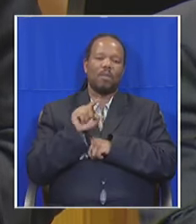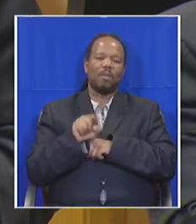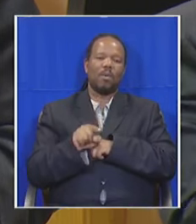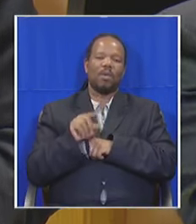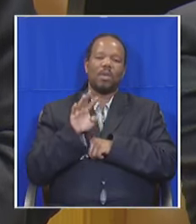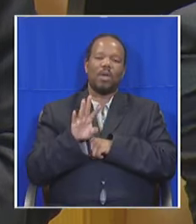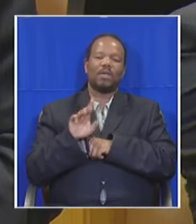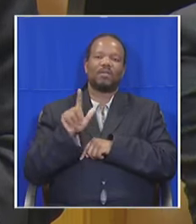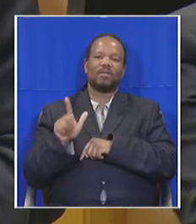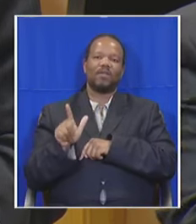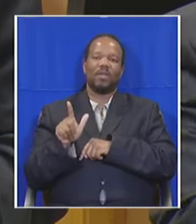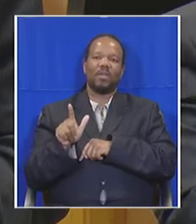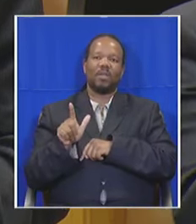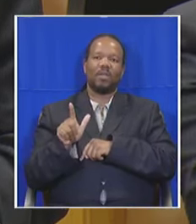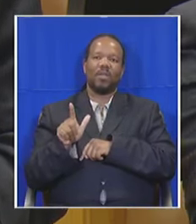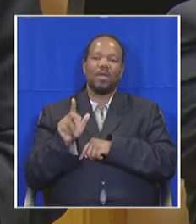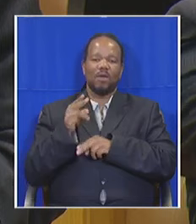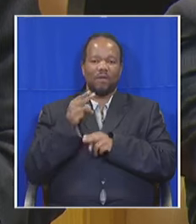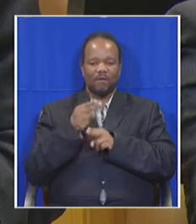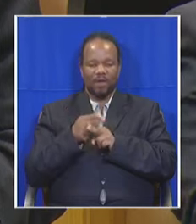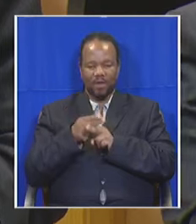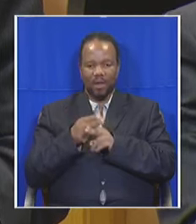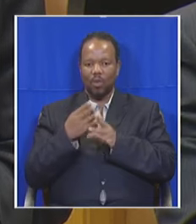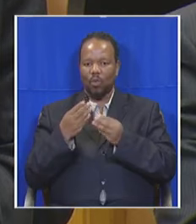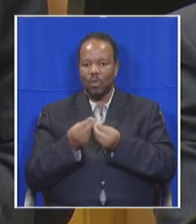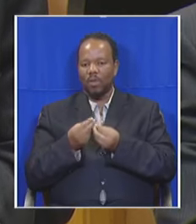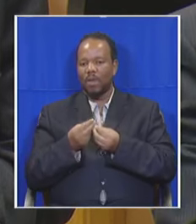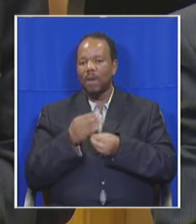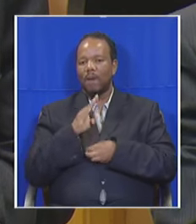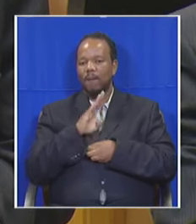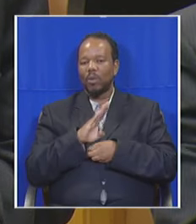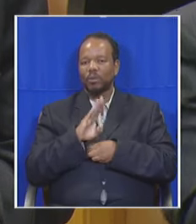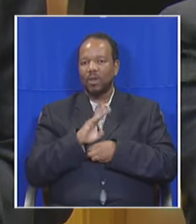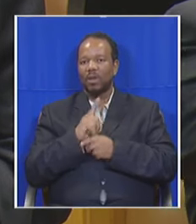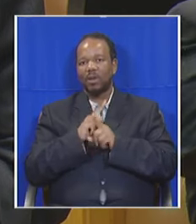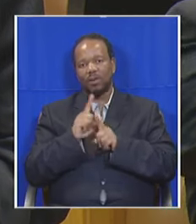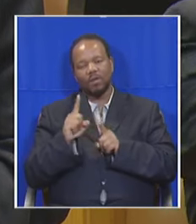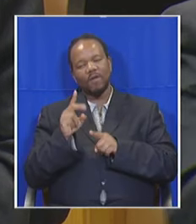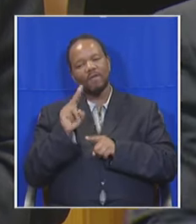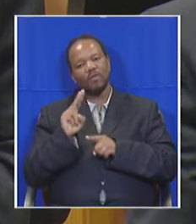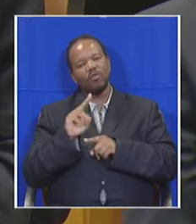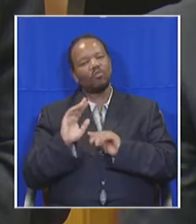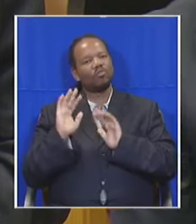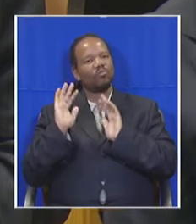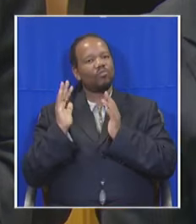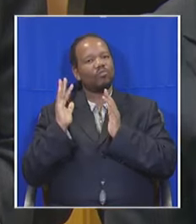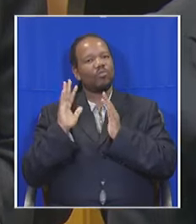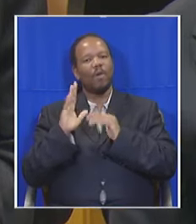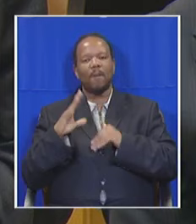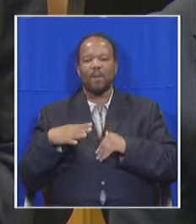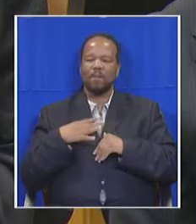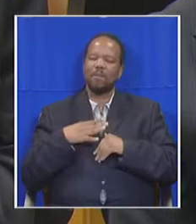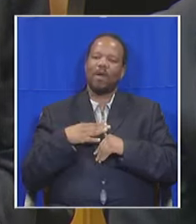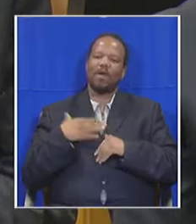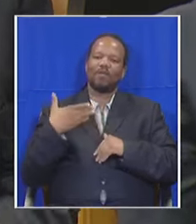19.97 in a B final at a meeting in Lucerne, and congratulates Wade van Niekerk for raising the flag of South Africa